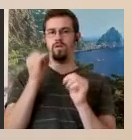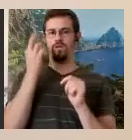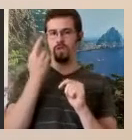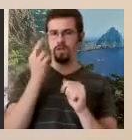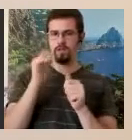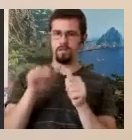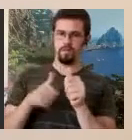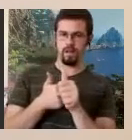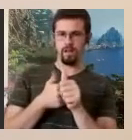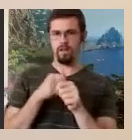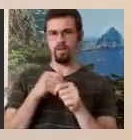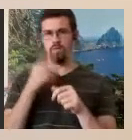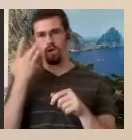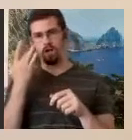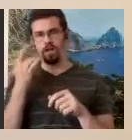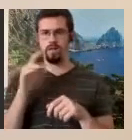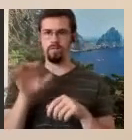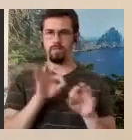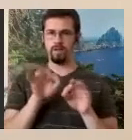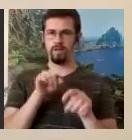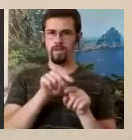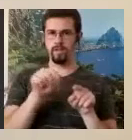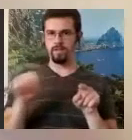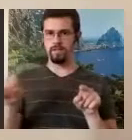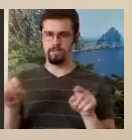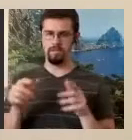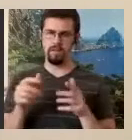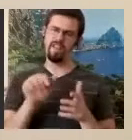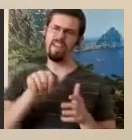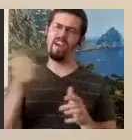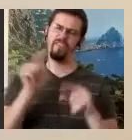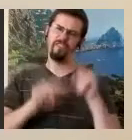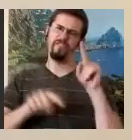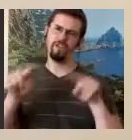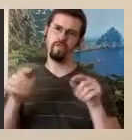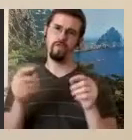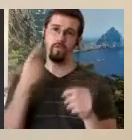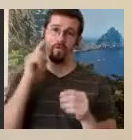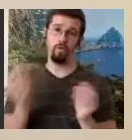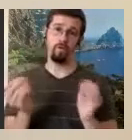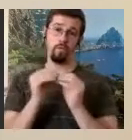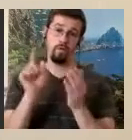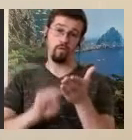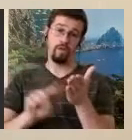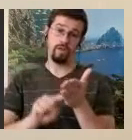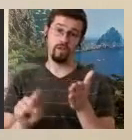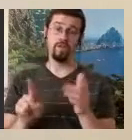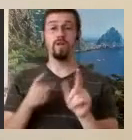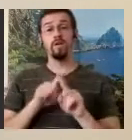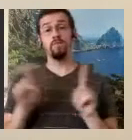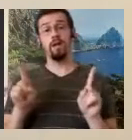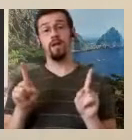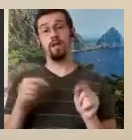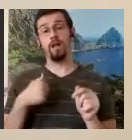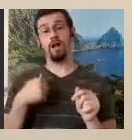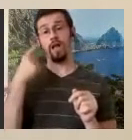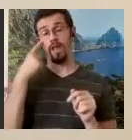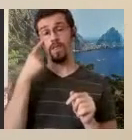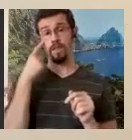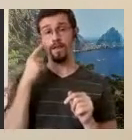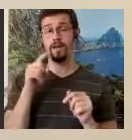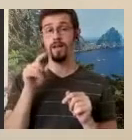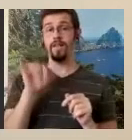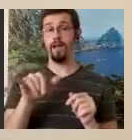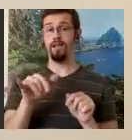writers, and other variables that might be interesting to conduct further research. But I think that the literature sign puddles are a